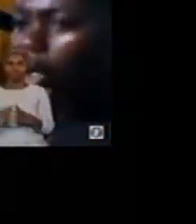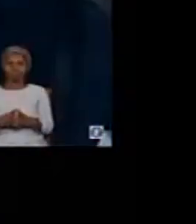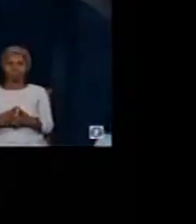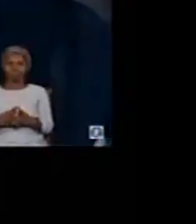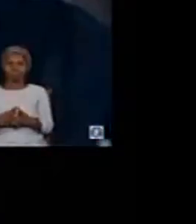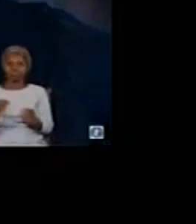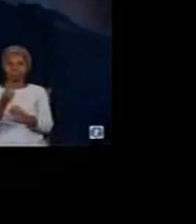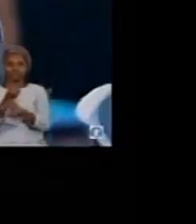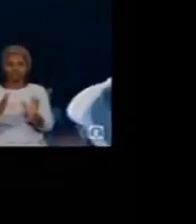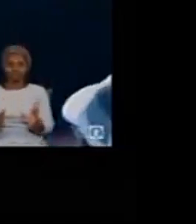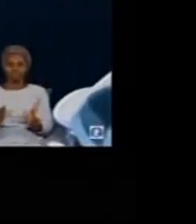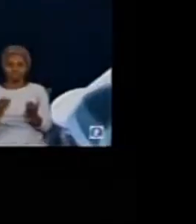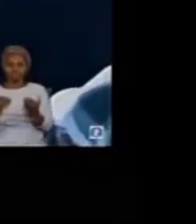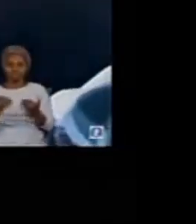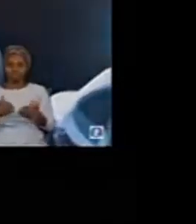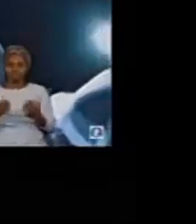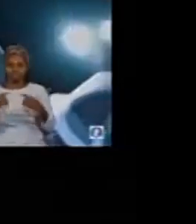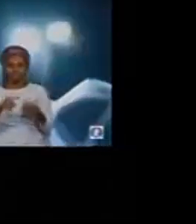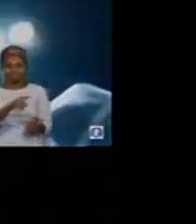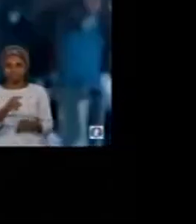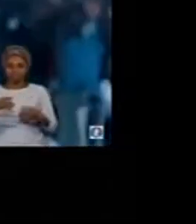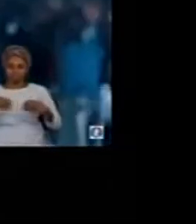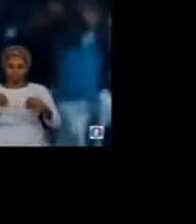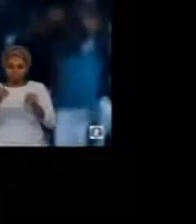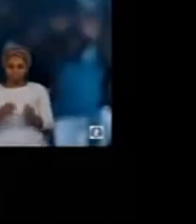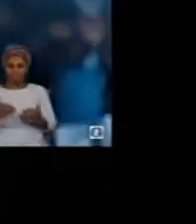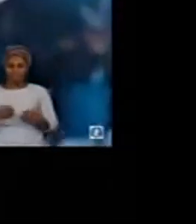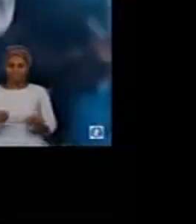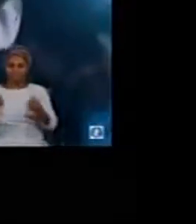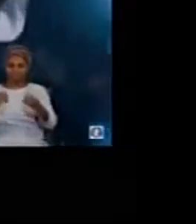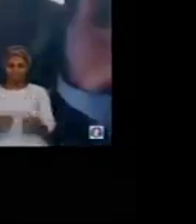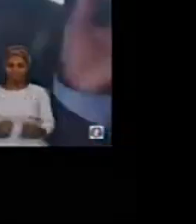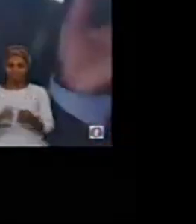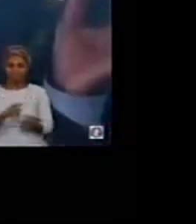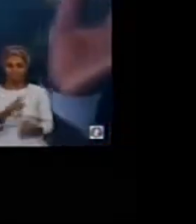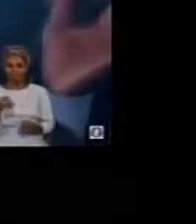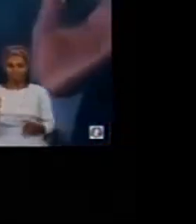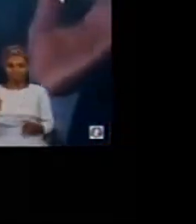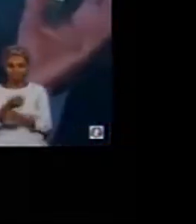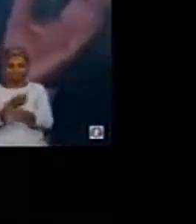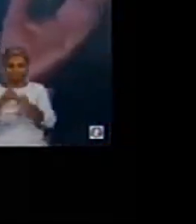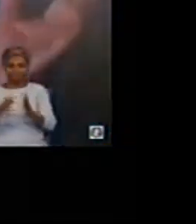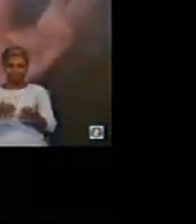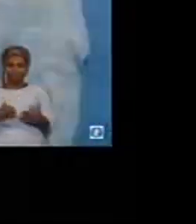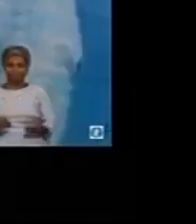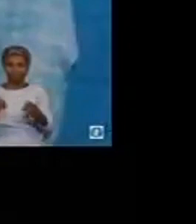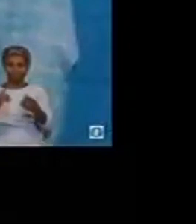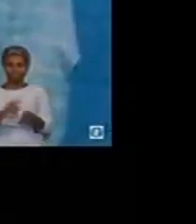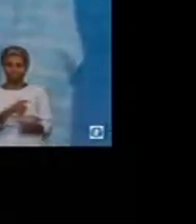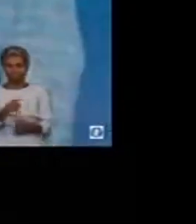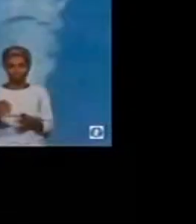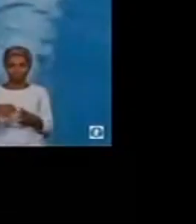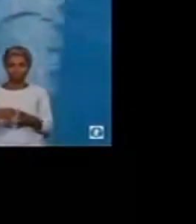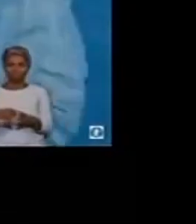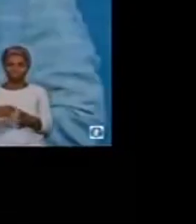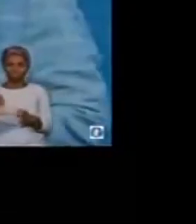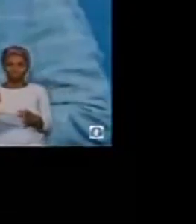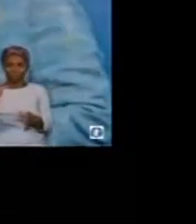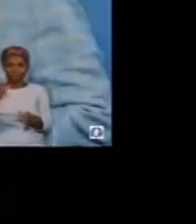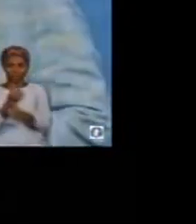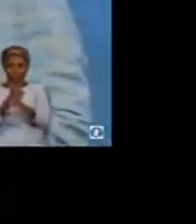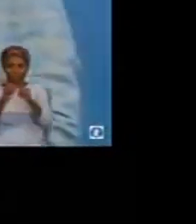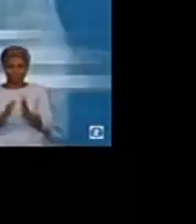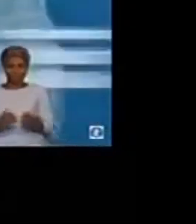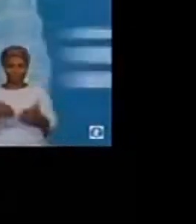A healer has come to you. A deliverer has come to you. A redeemer